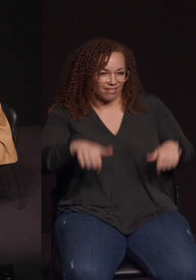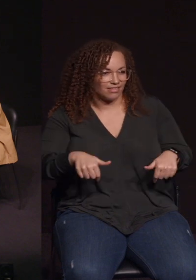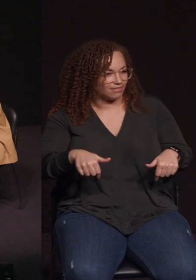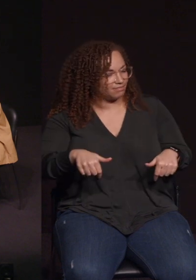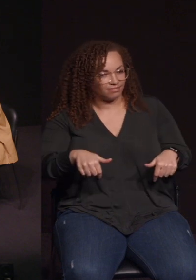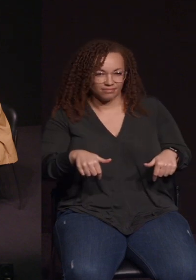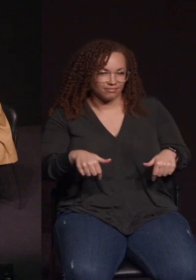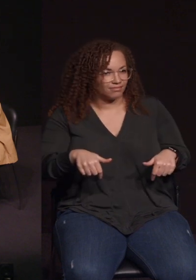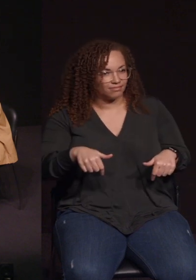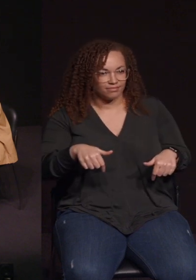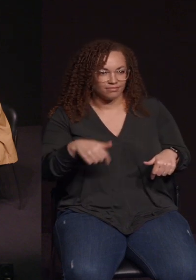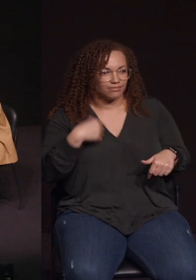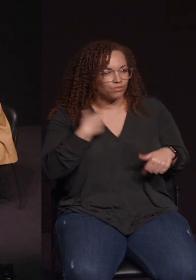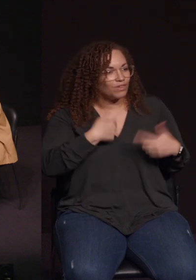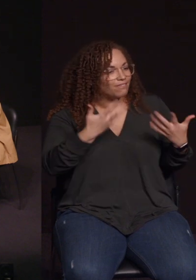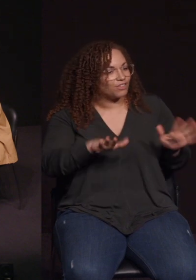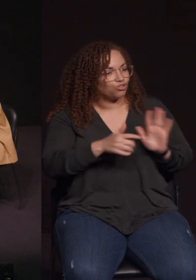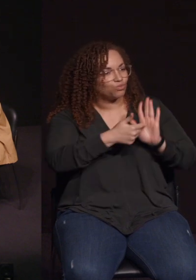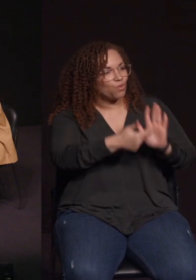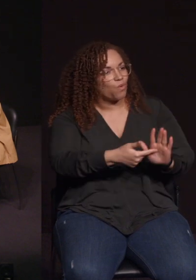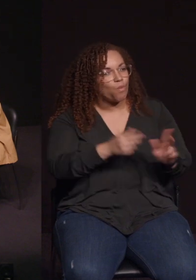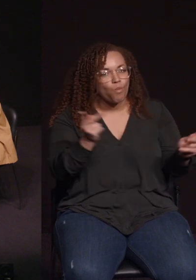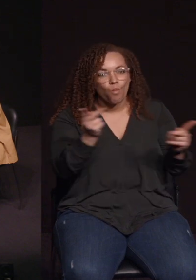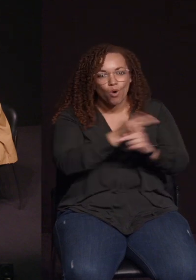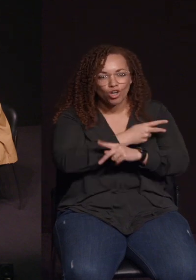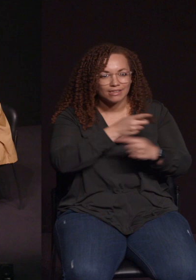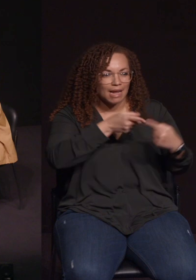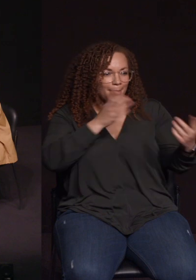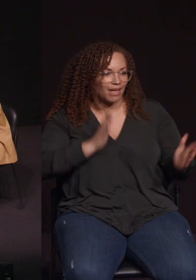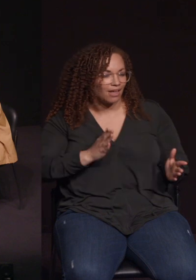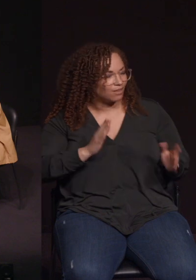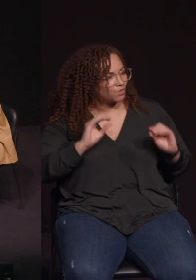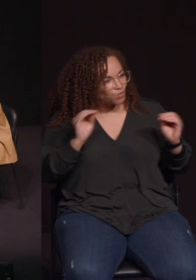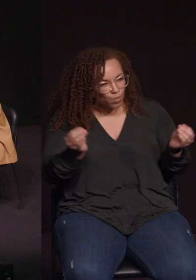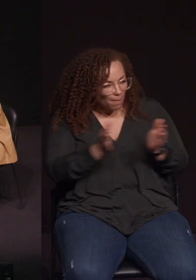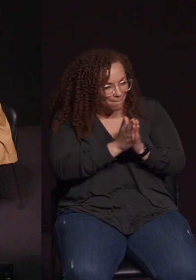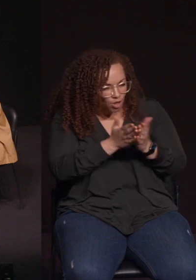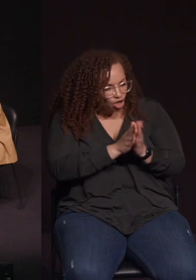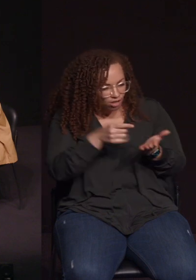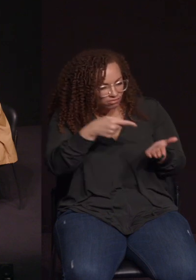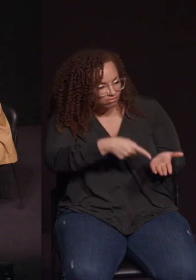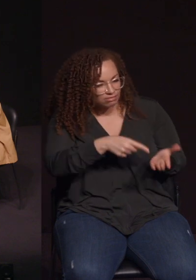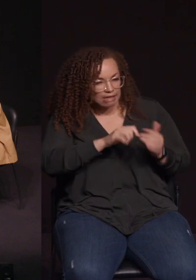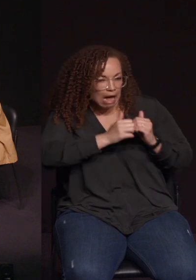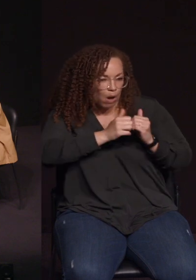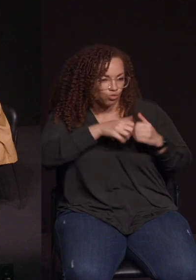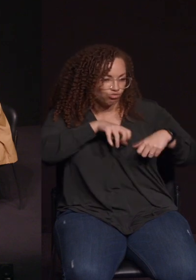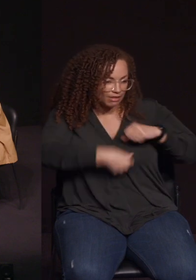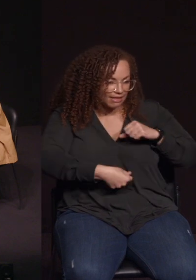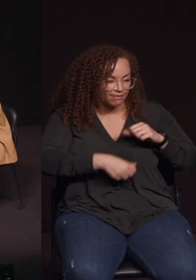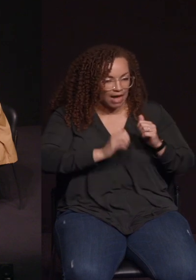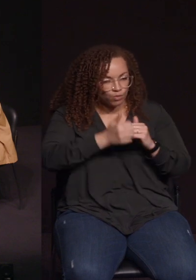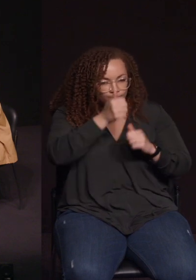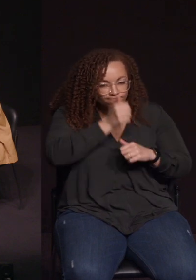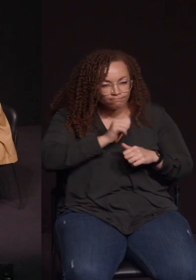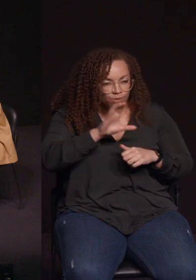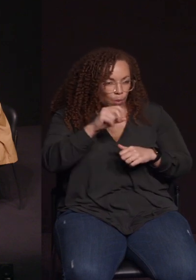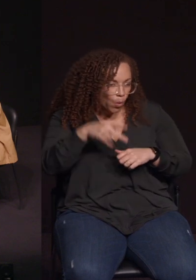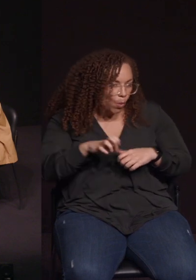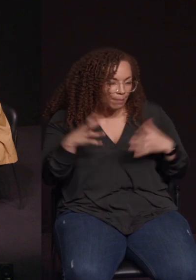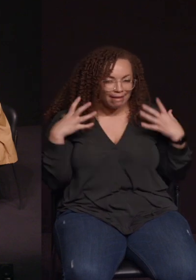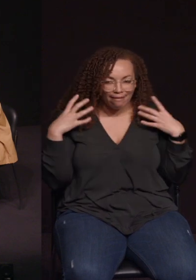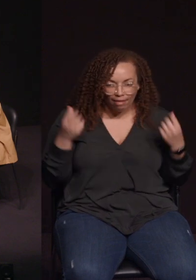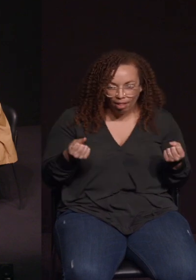worst enemy. You know, there's not a book on how to grieve. There's not a book on how to cope, to heal and or